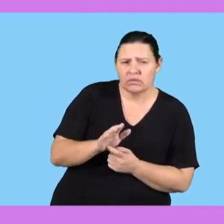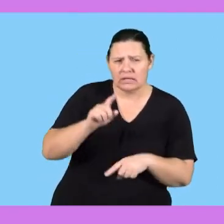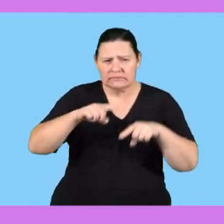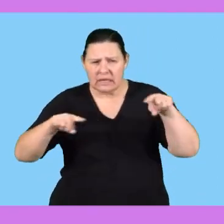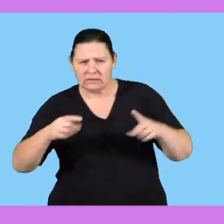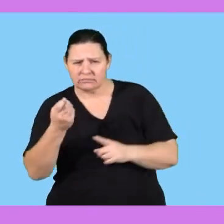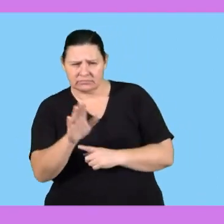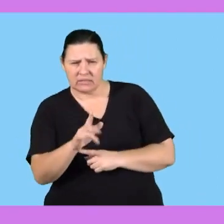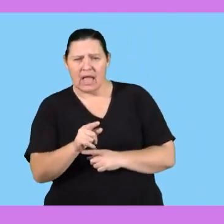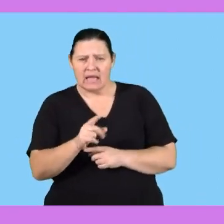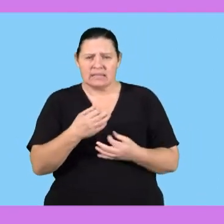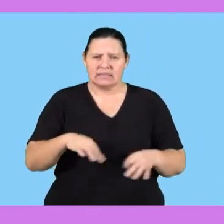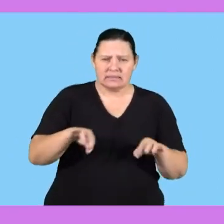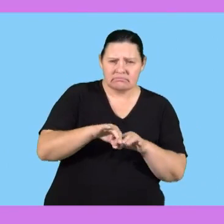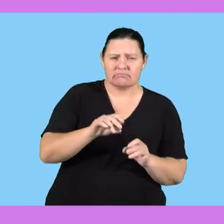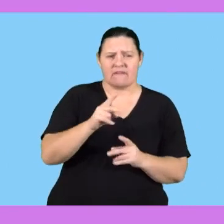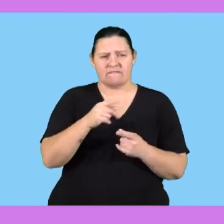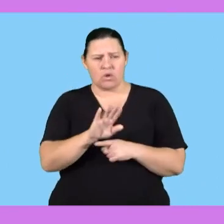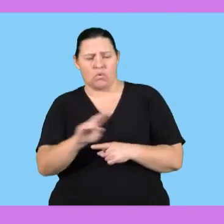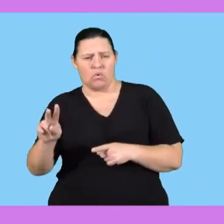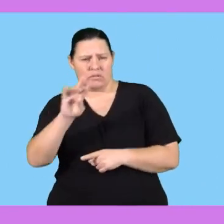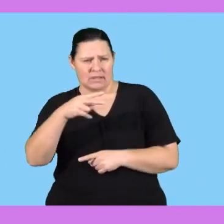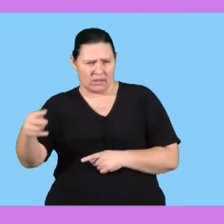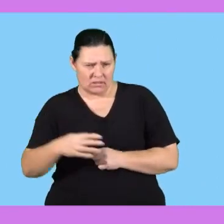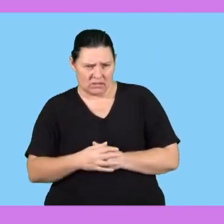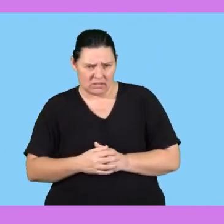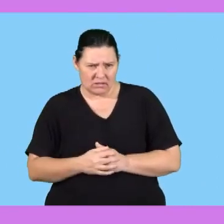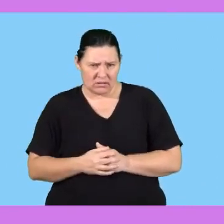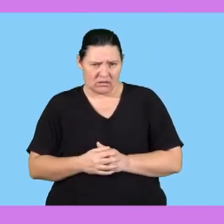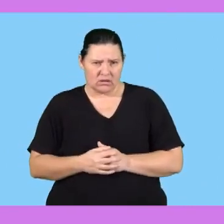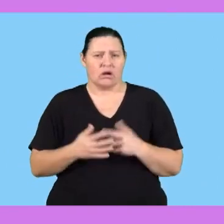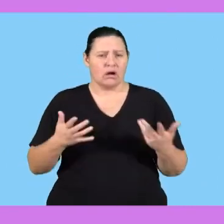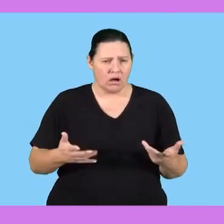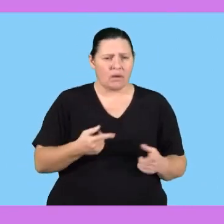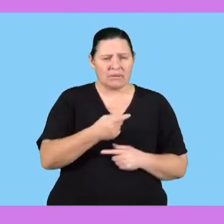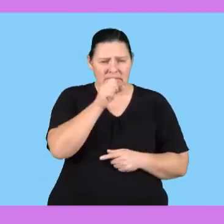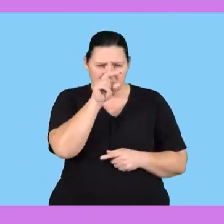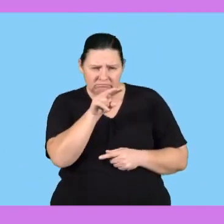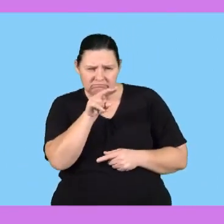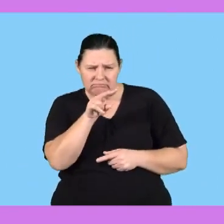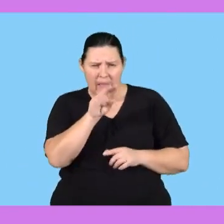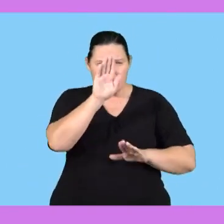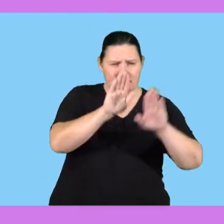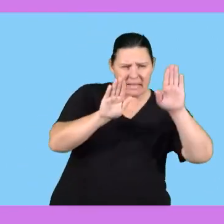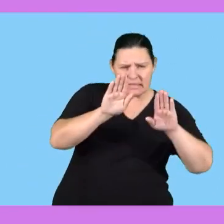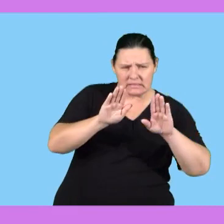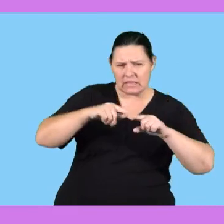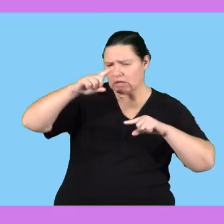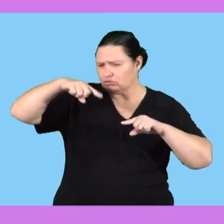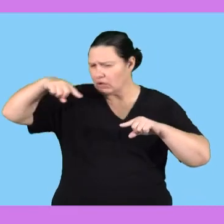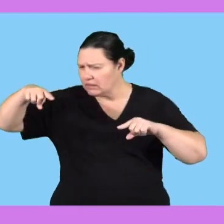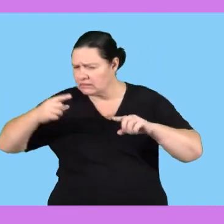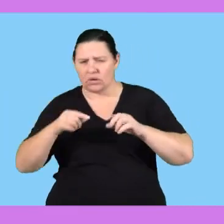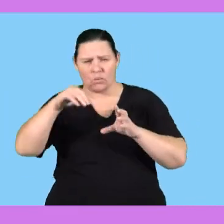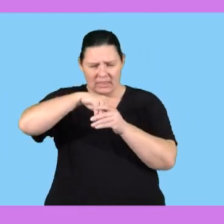data more clearly than data values in the table. Also important, you must be able to see and interpret patterns and trends